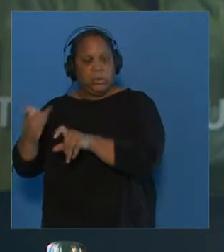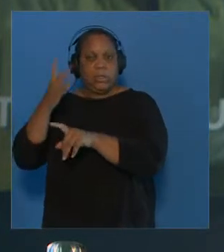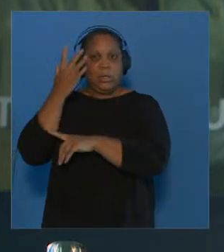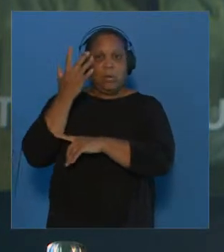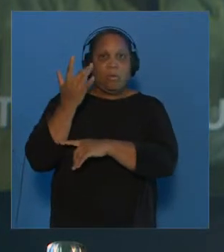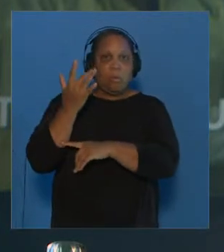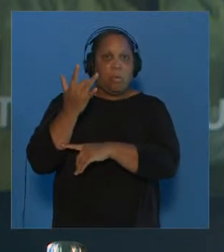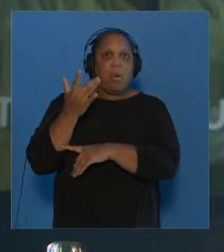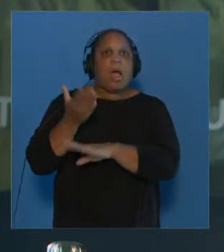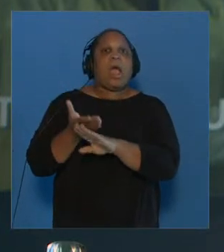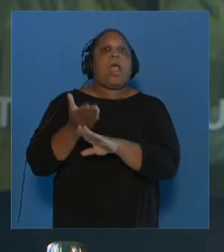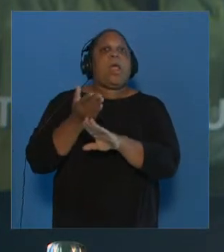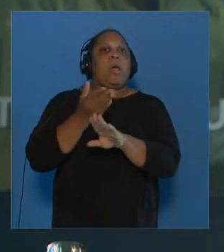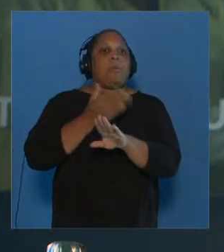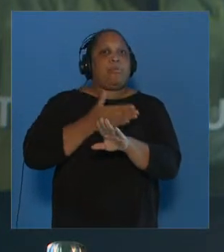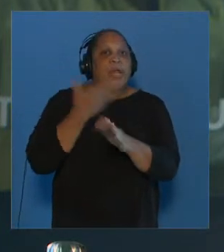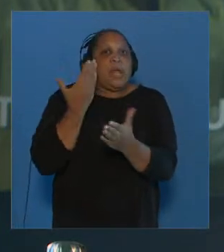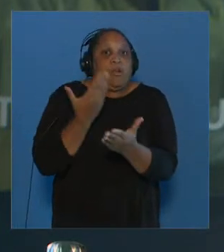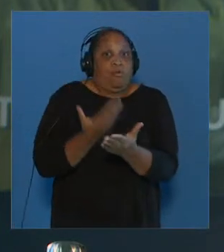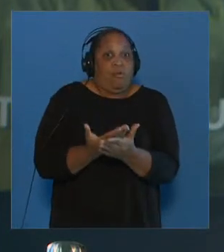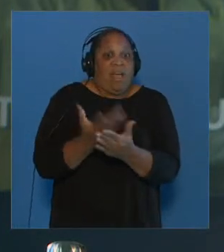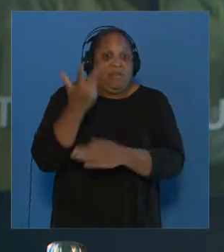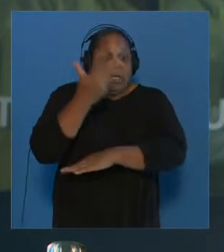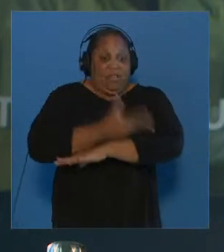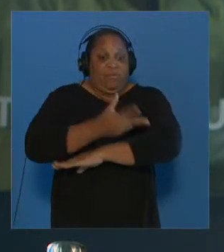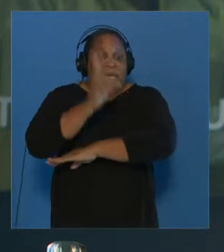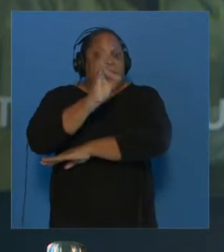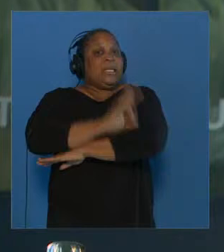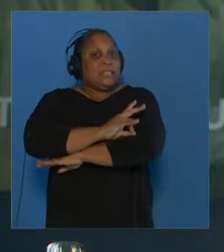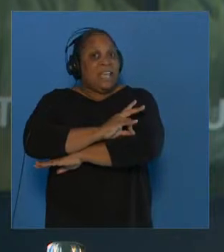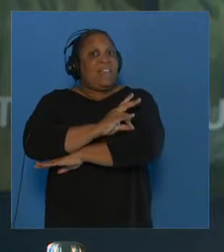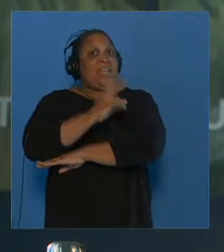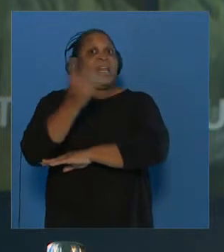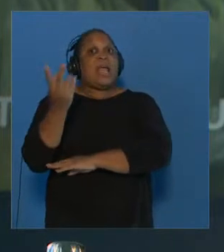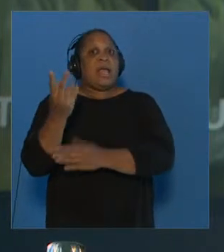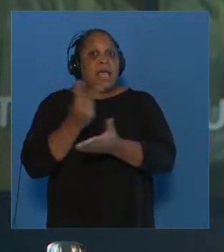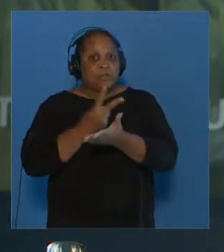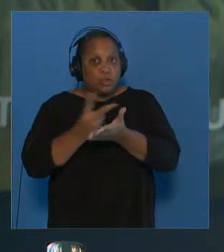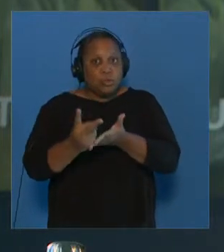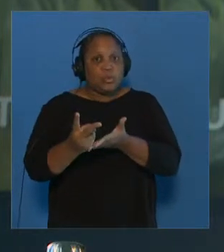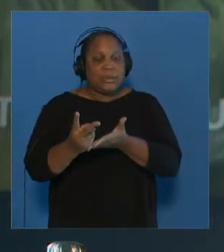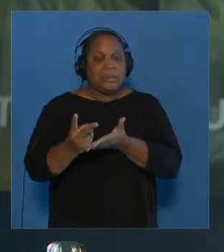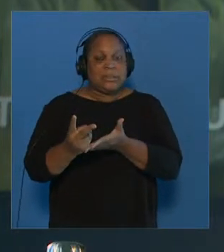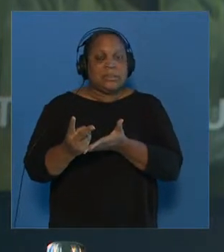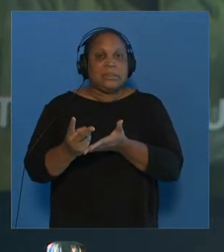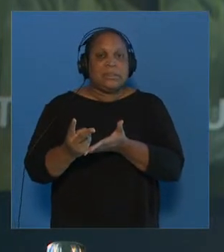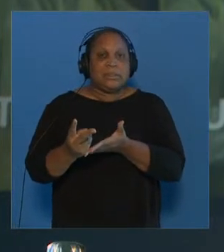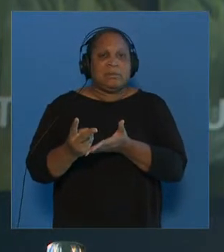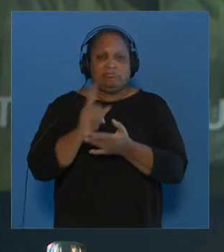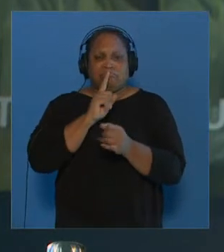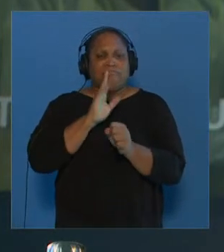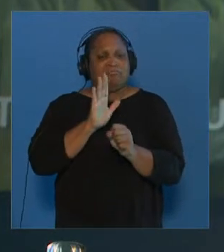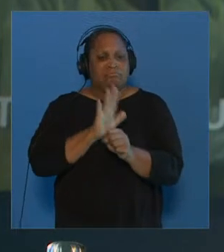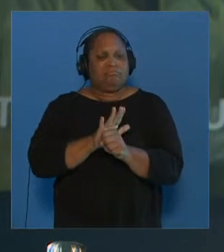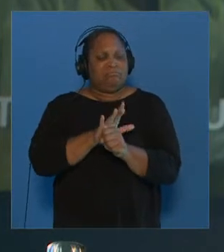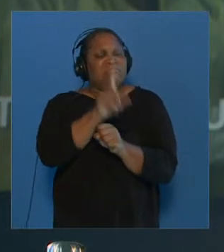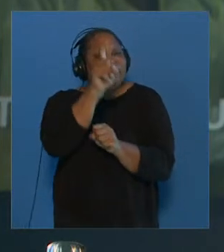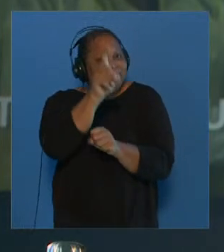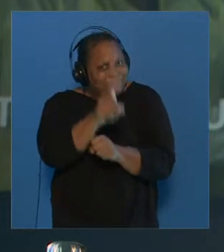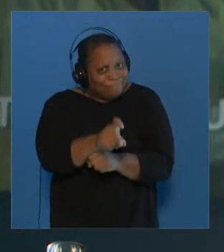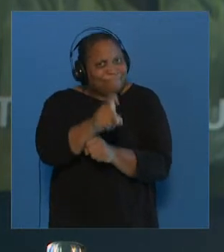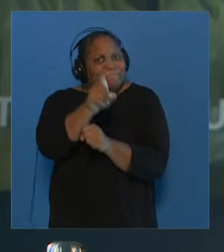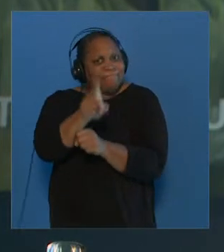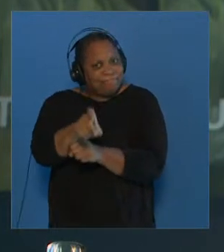testing on arrival, day 3, day 7, and day 14. So it just confirms the necessity